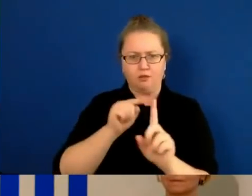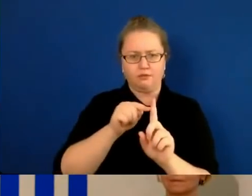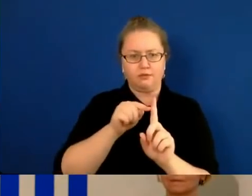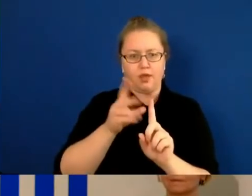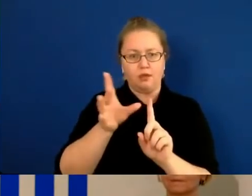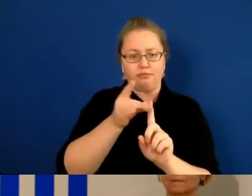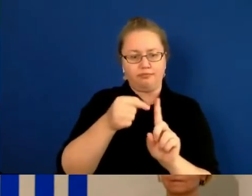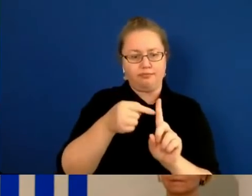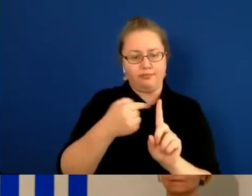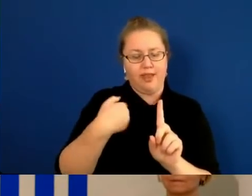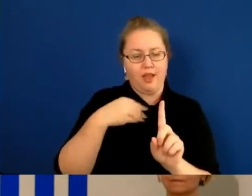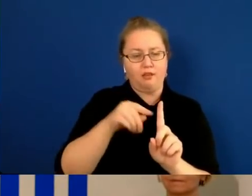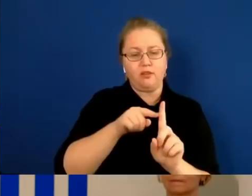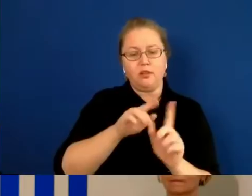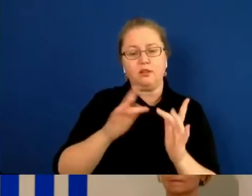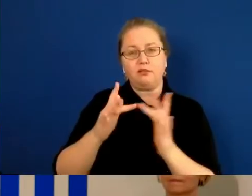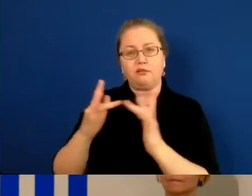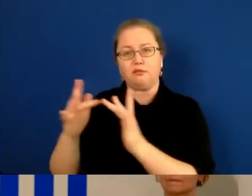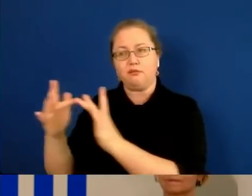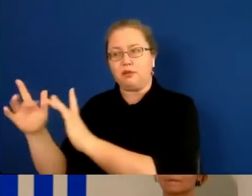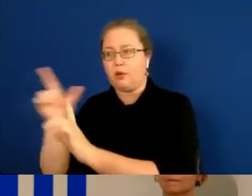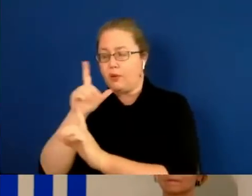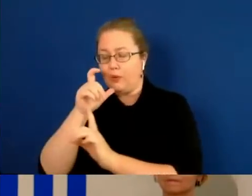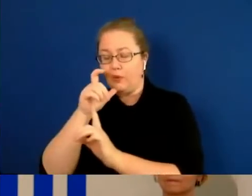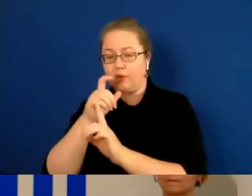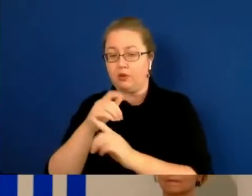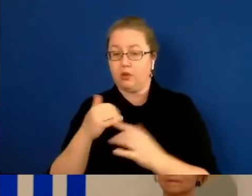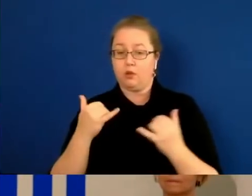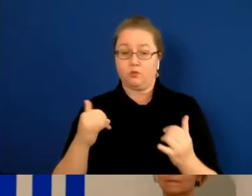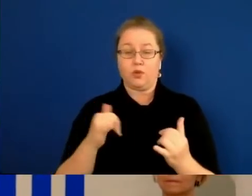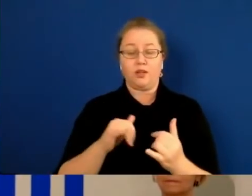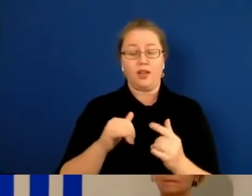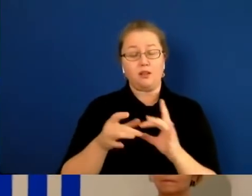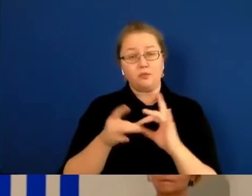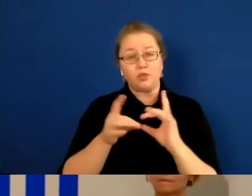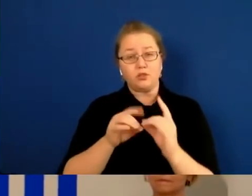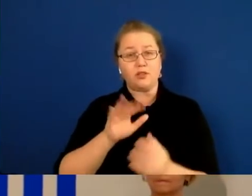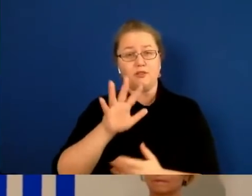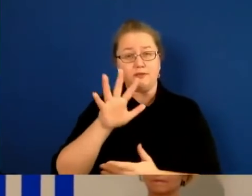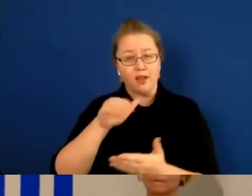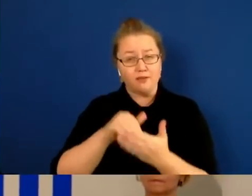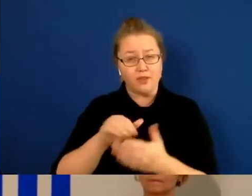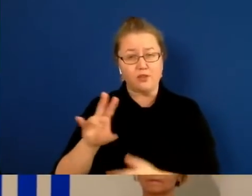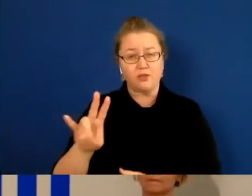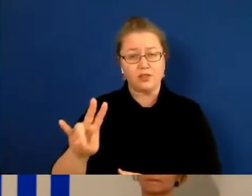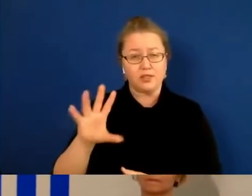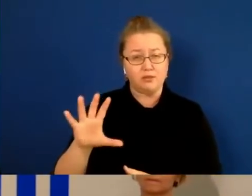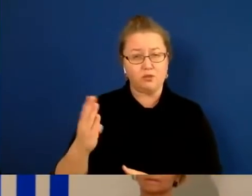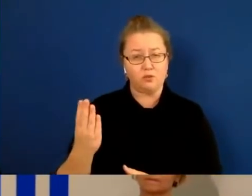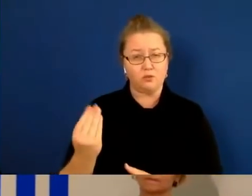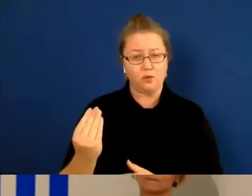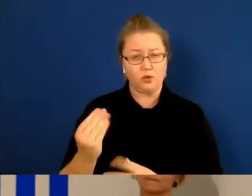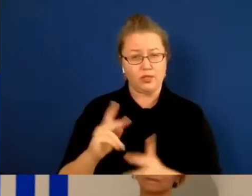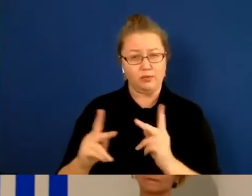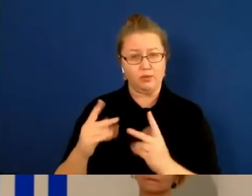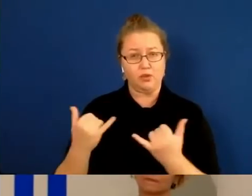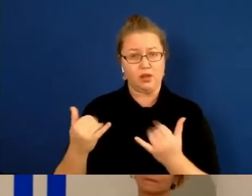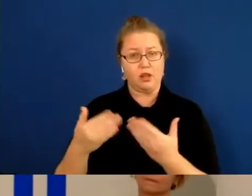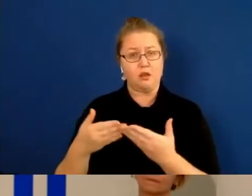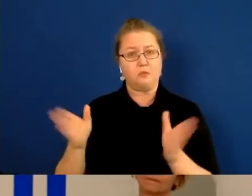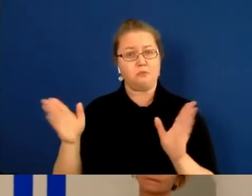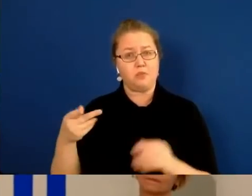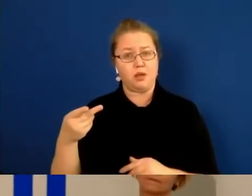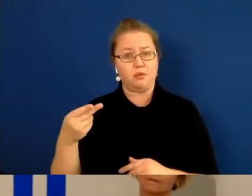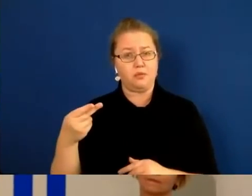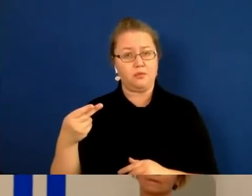express gratitude and thanks to Dr. Lee and her whole team of 30,000 people in Fraser